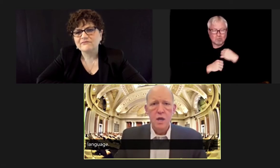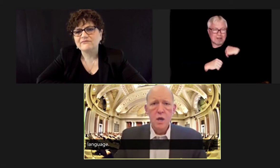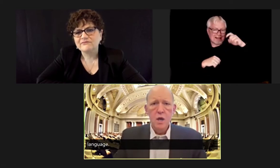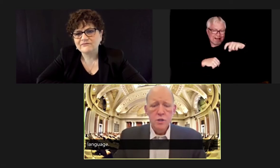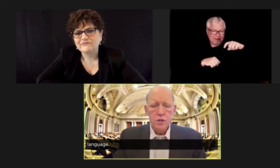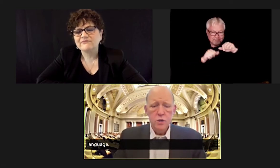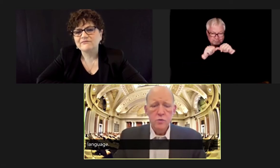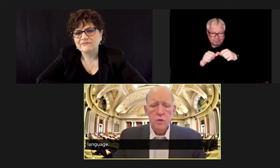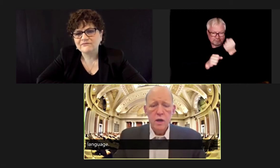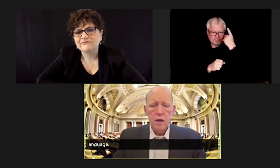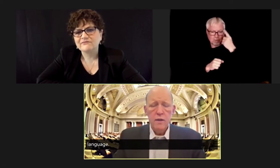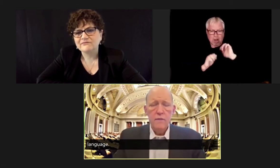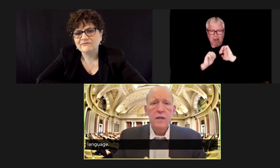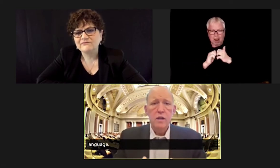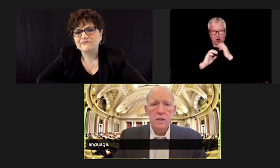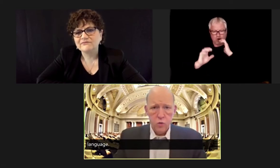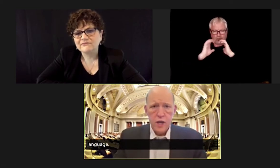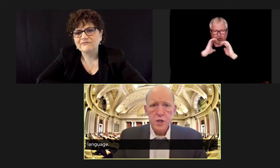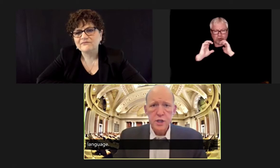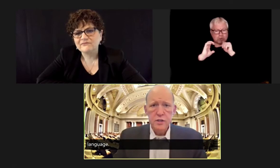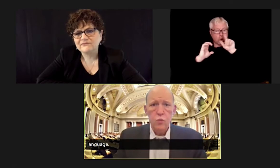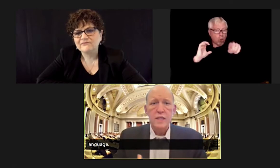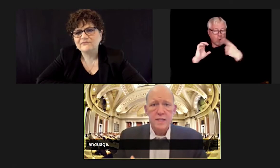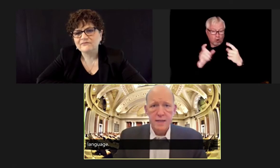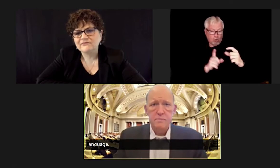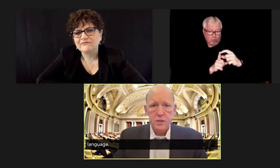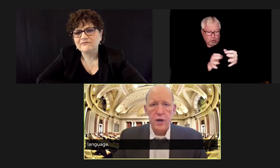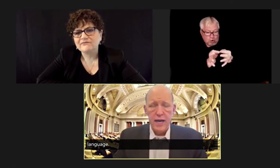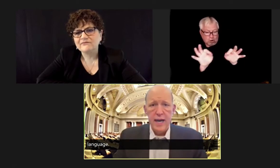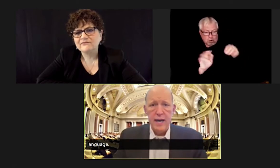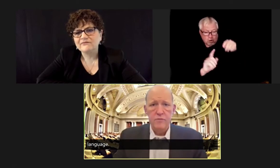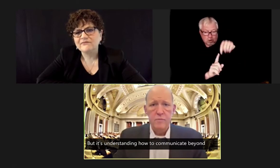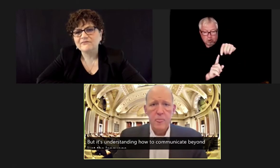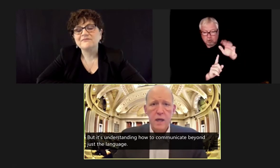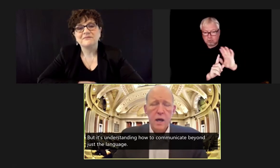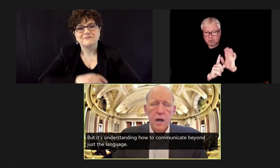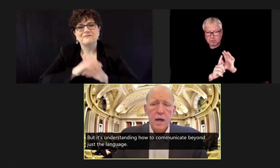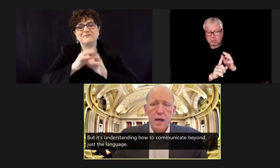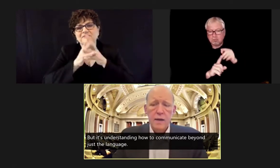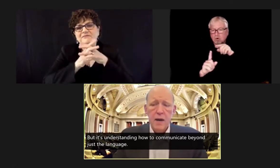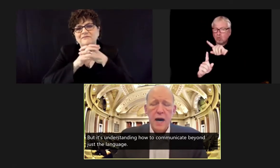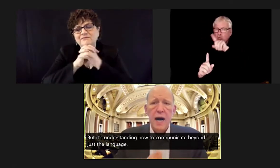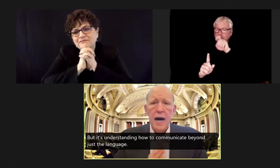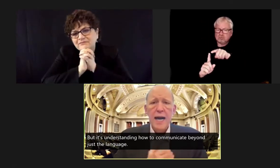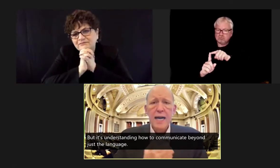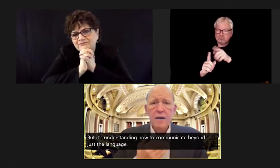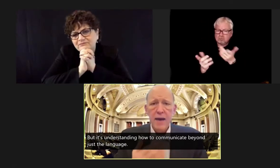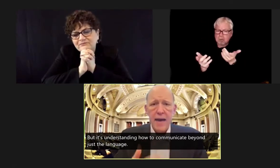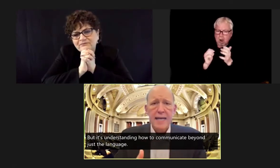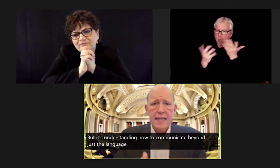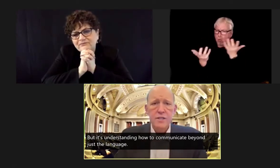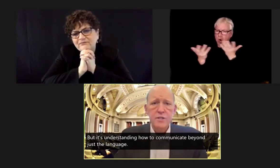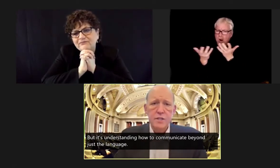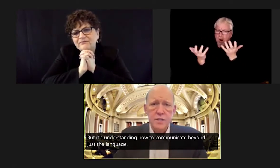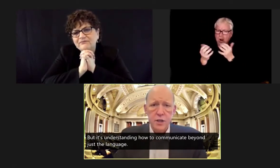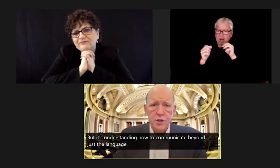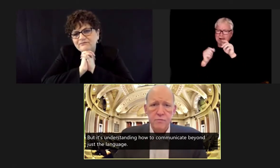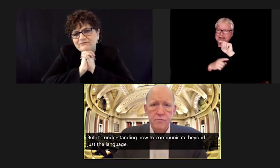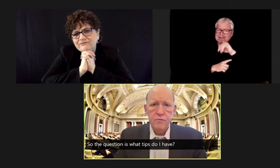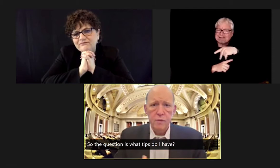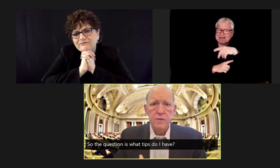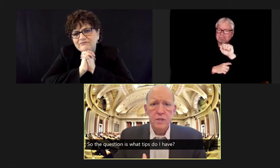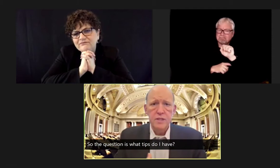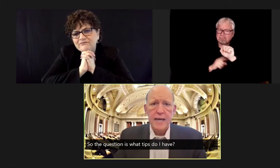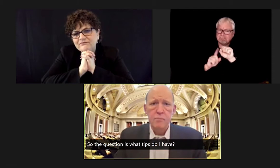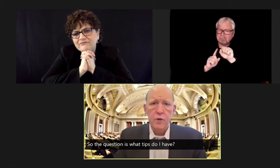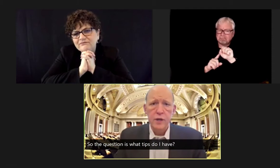language. So the question is, what tips do I have? I come at this